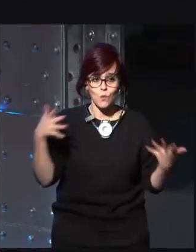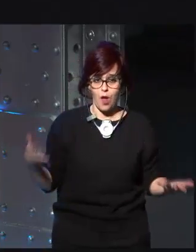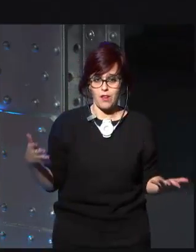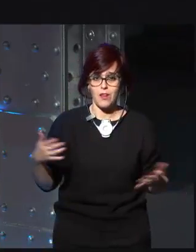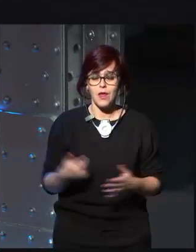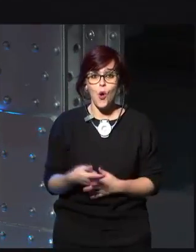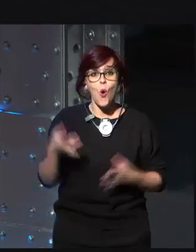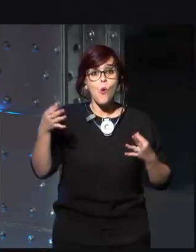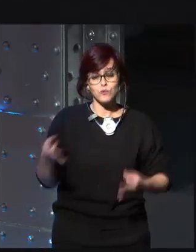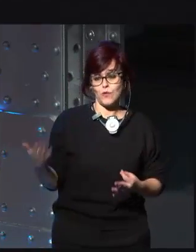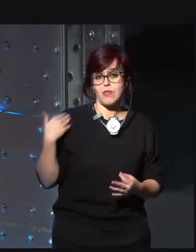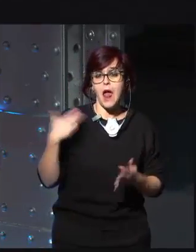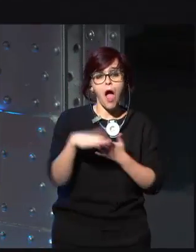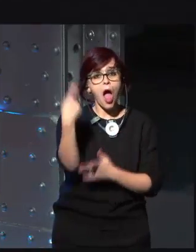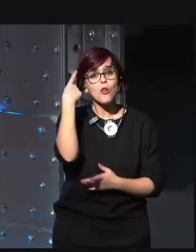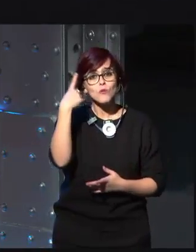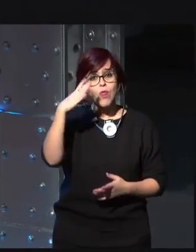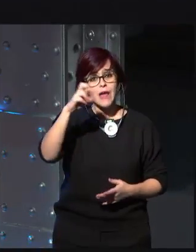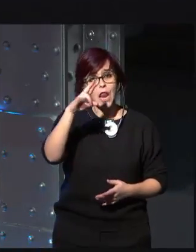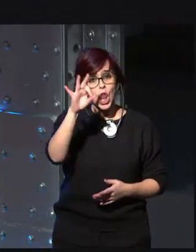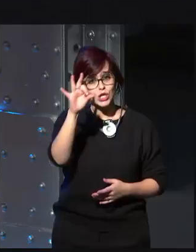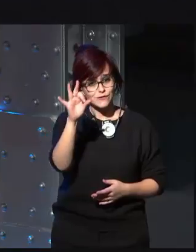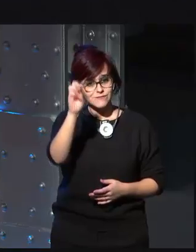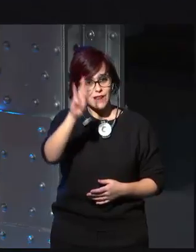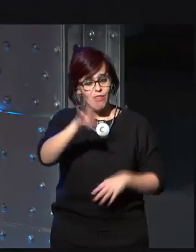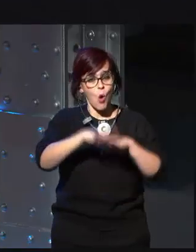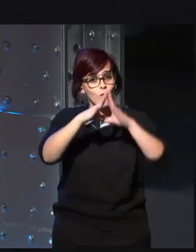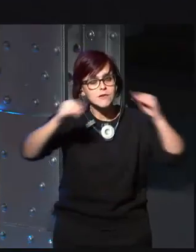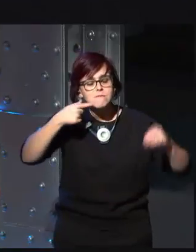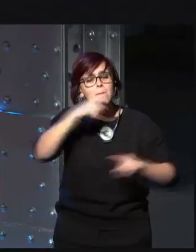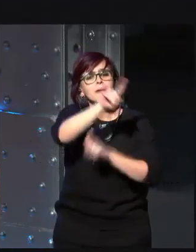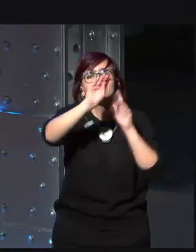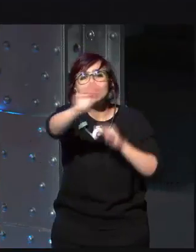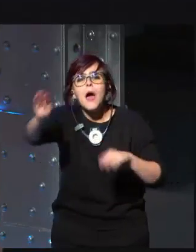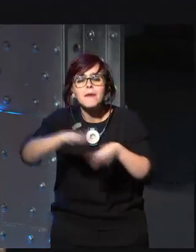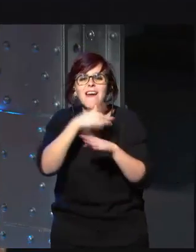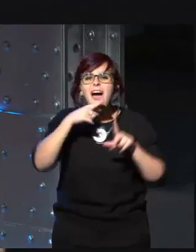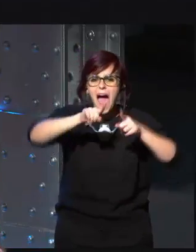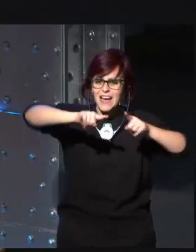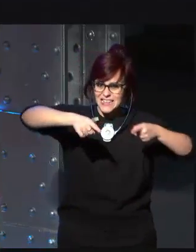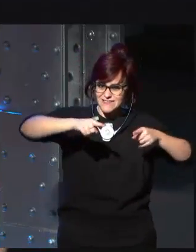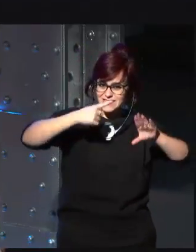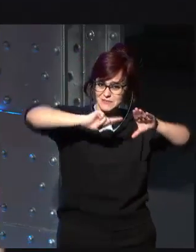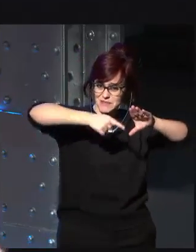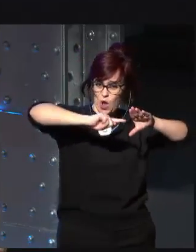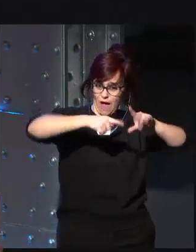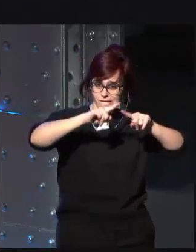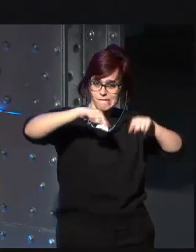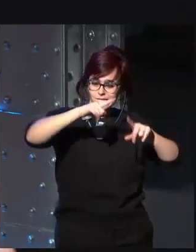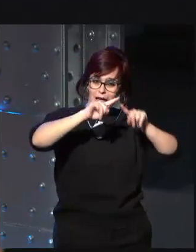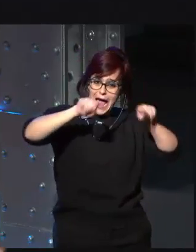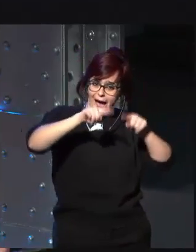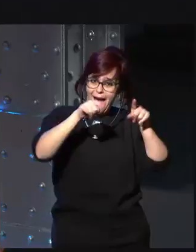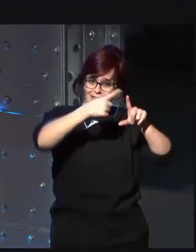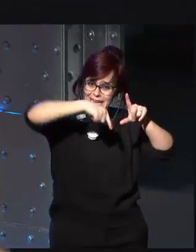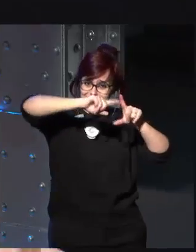Just yesterday, when I was speaking with the students in the King Charles III University, I asked them the same thing. A cassette recorder, do you remember it? Do